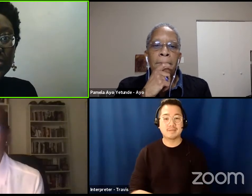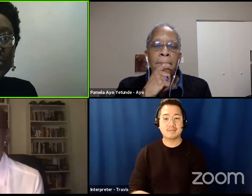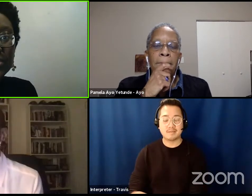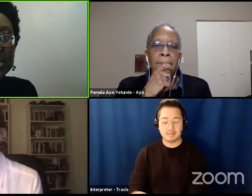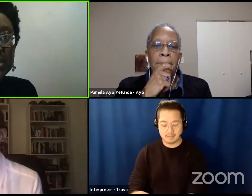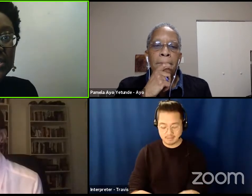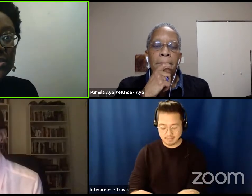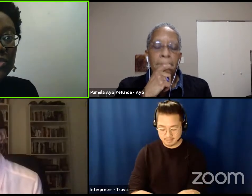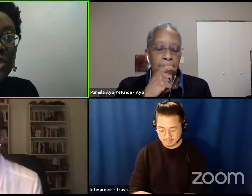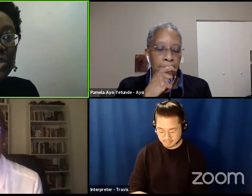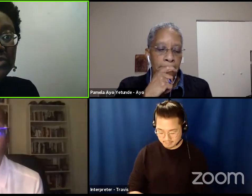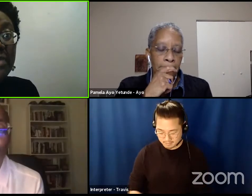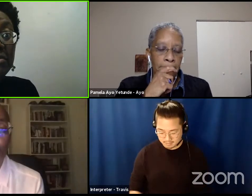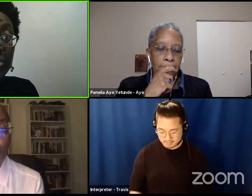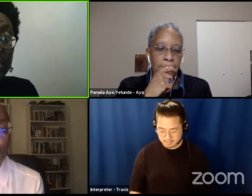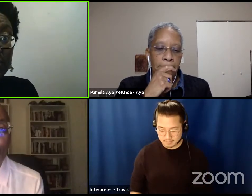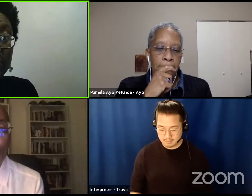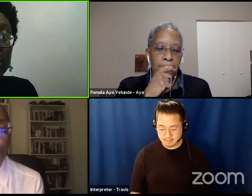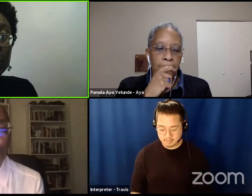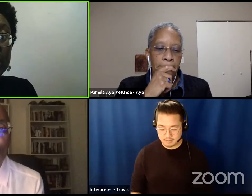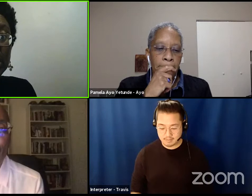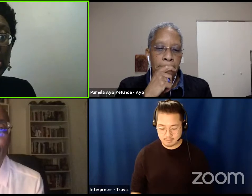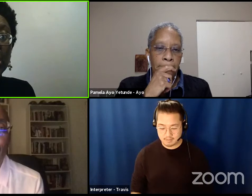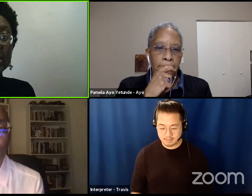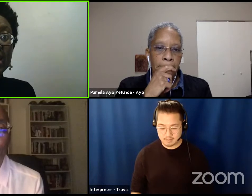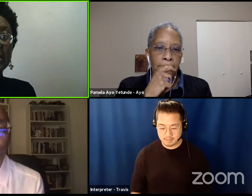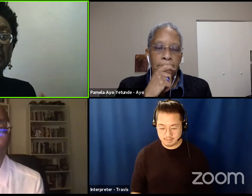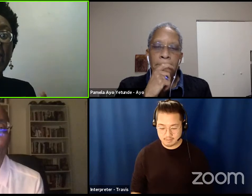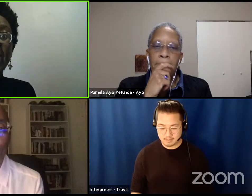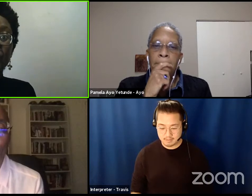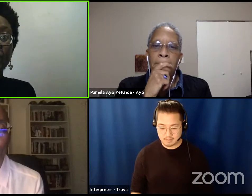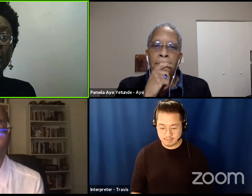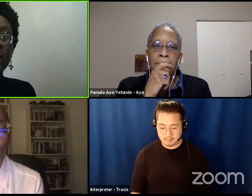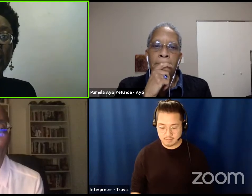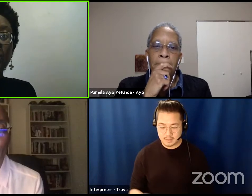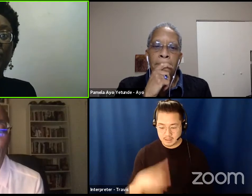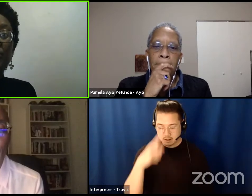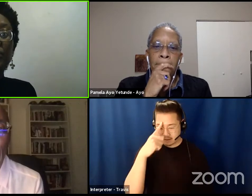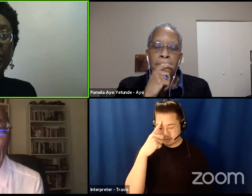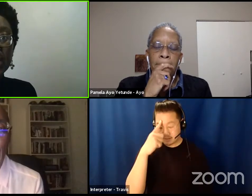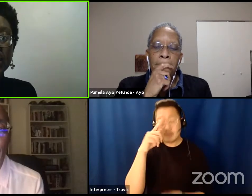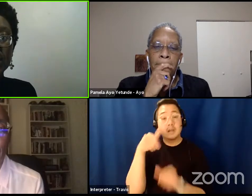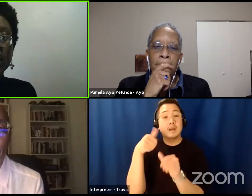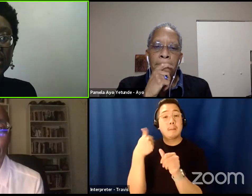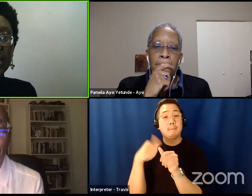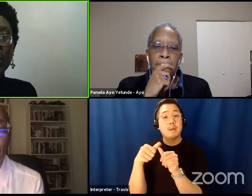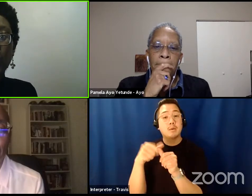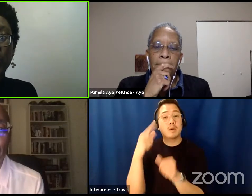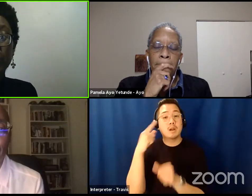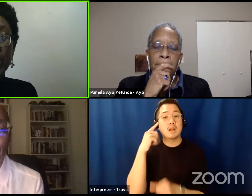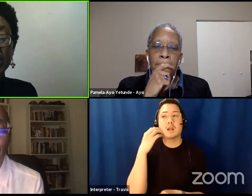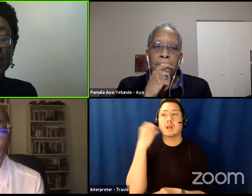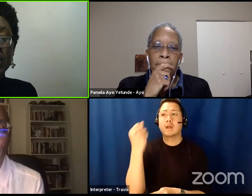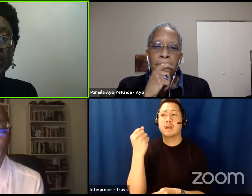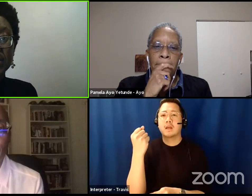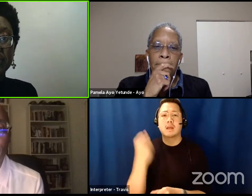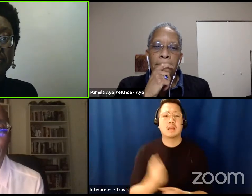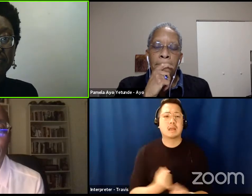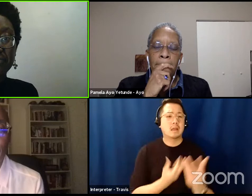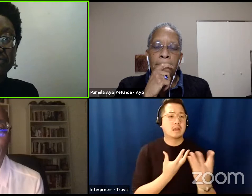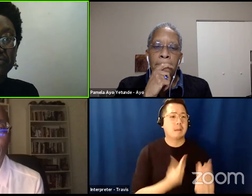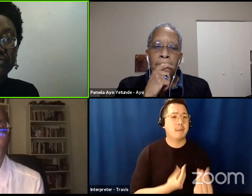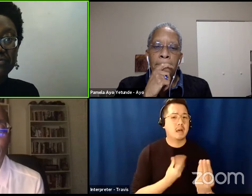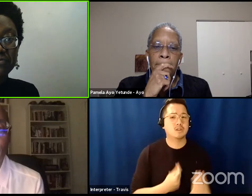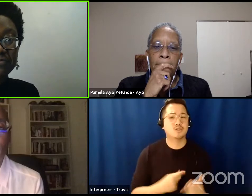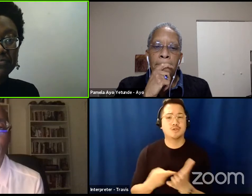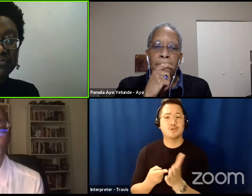says, how do you see the role of memory functioning alongside compassion and truth-telling in the work of justice?